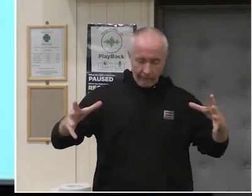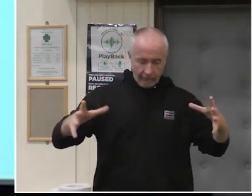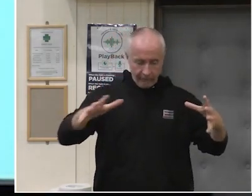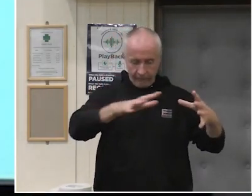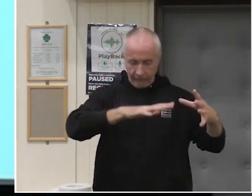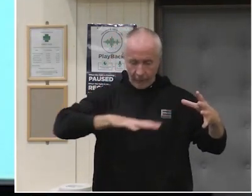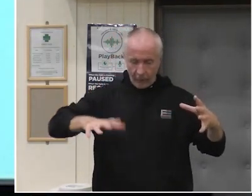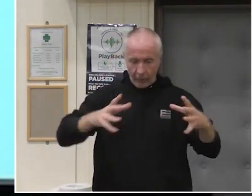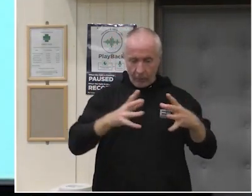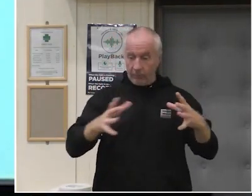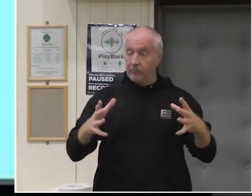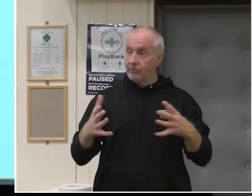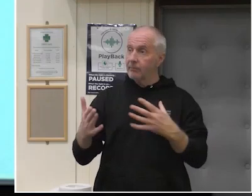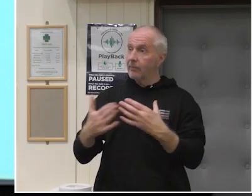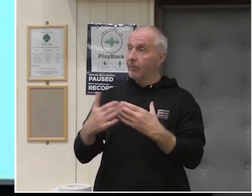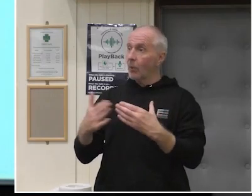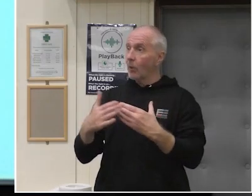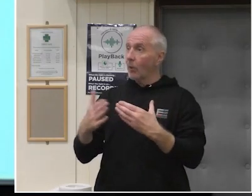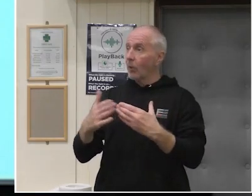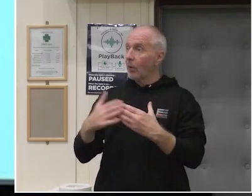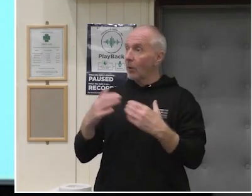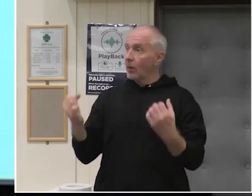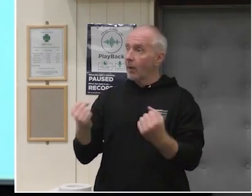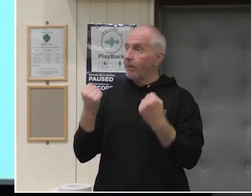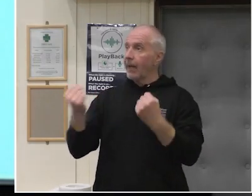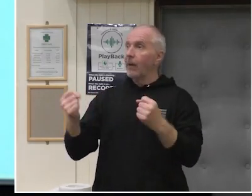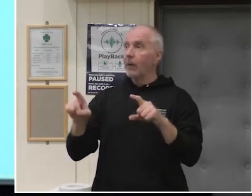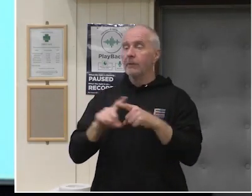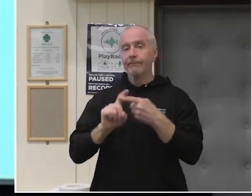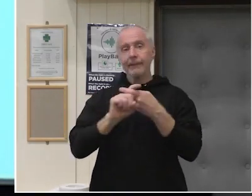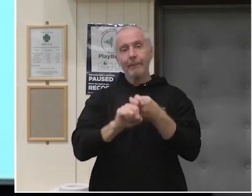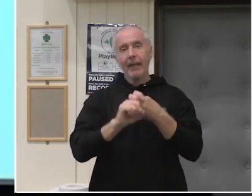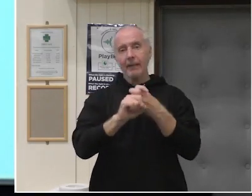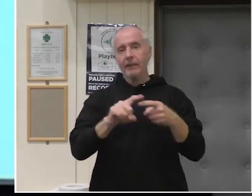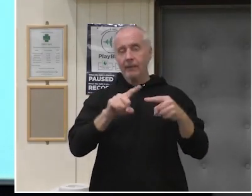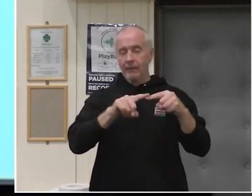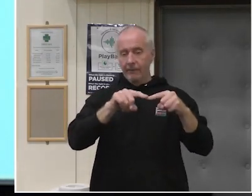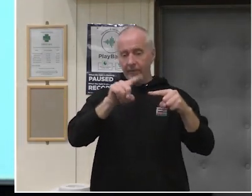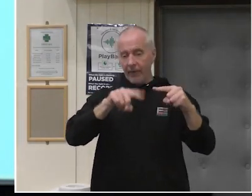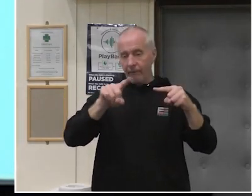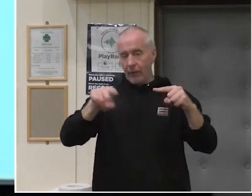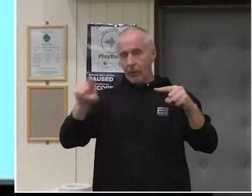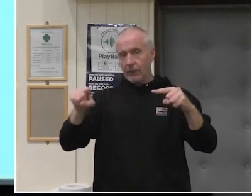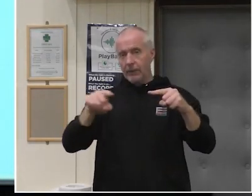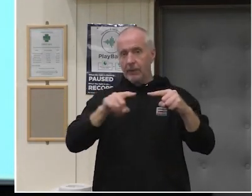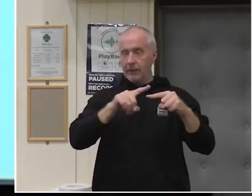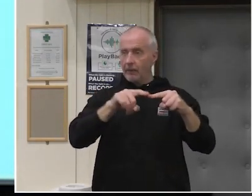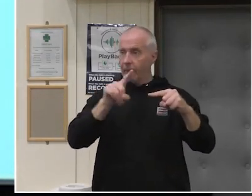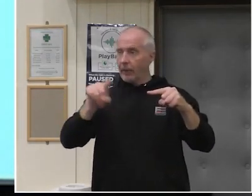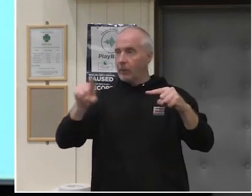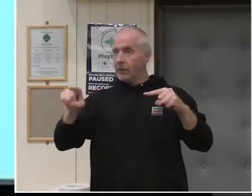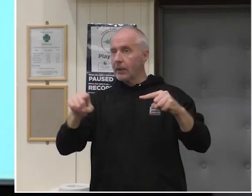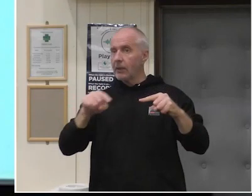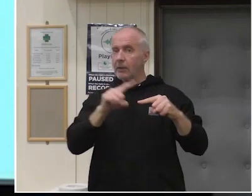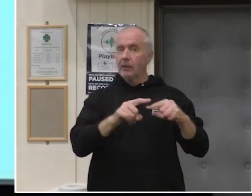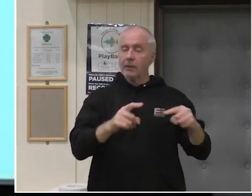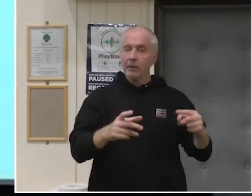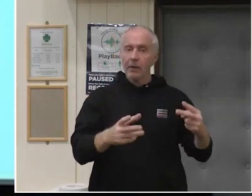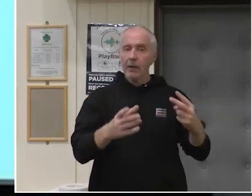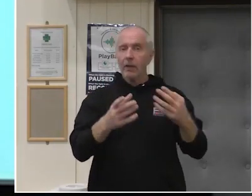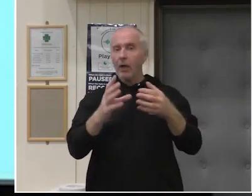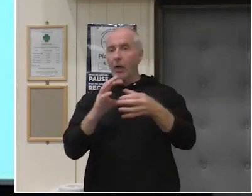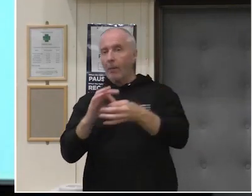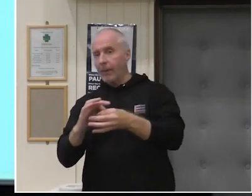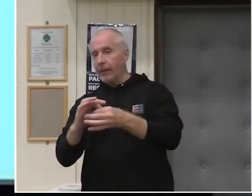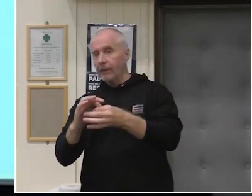again, more power. And it's very much dependent on the frequency, which I alluded to earlier. This coupling being proportional to